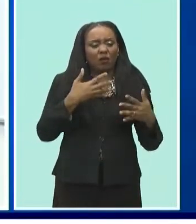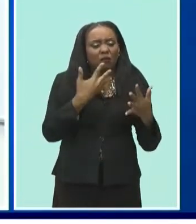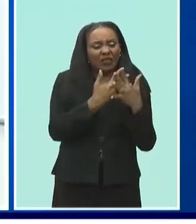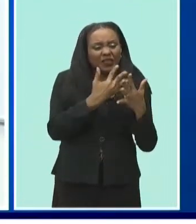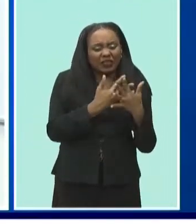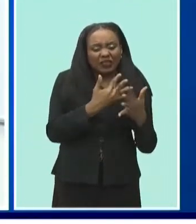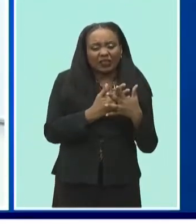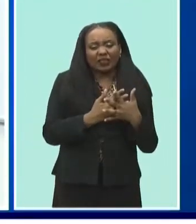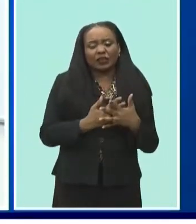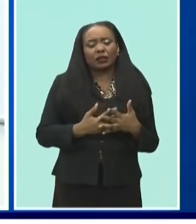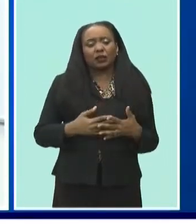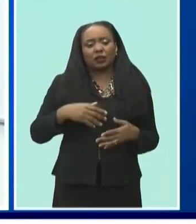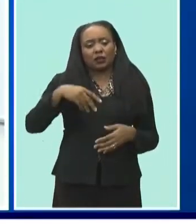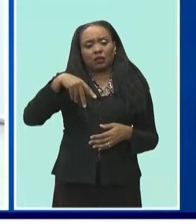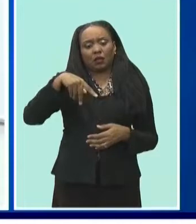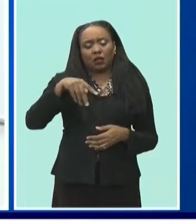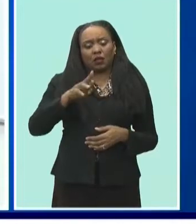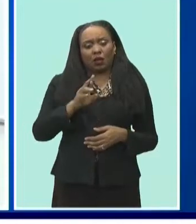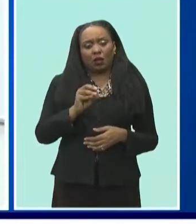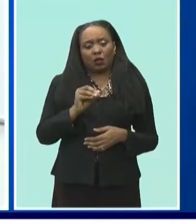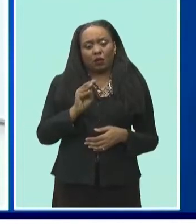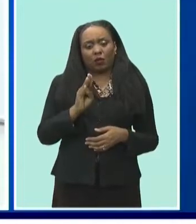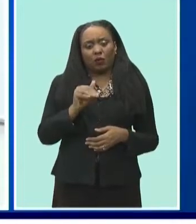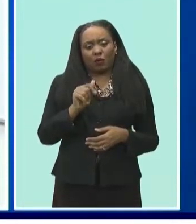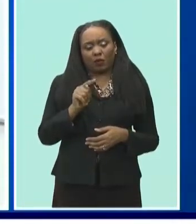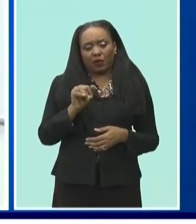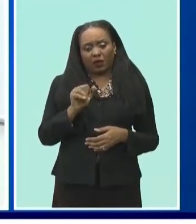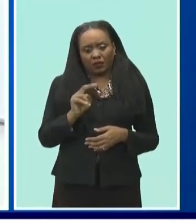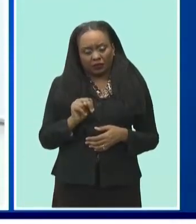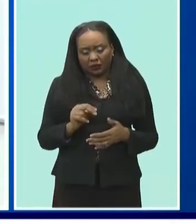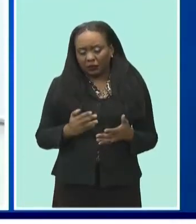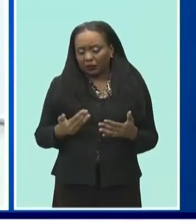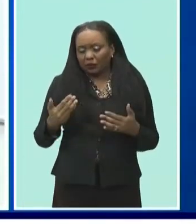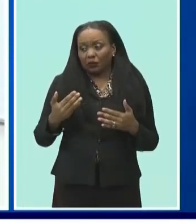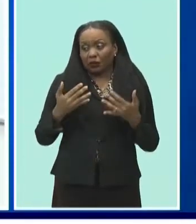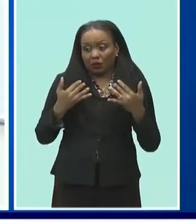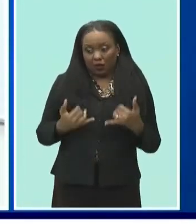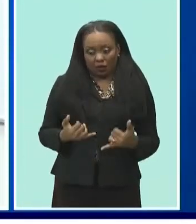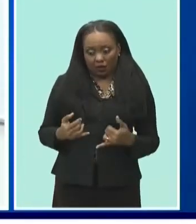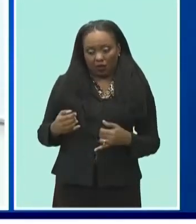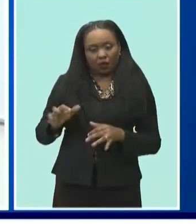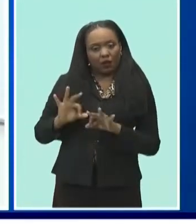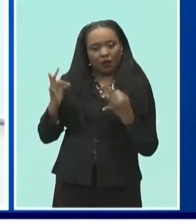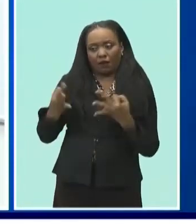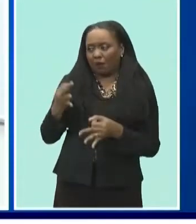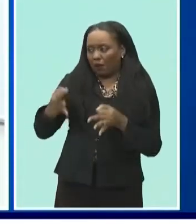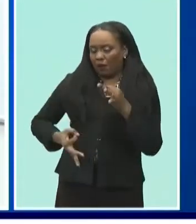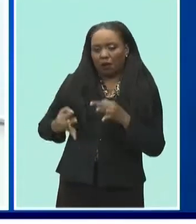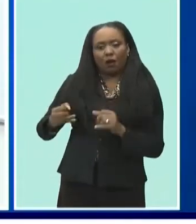of thing working along with the actual court, the family court to be effective needs